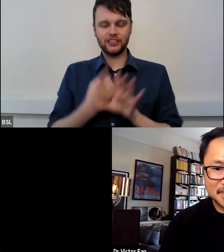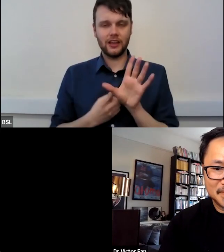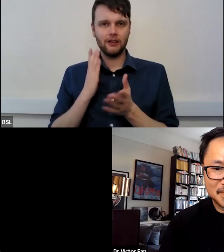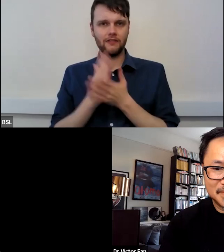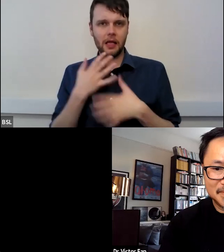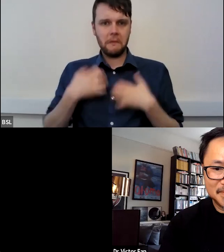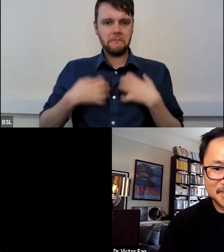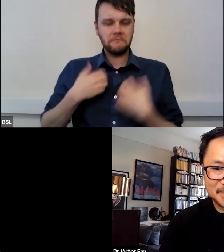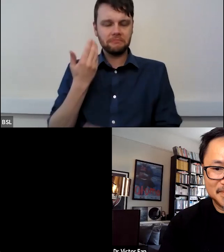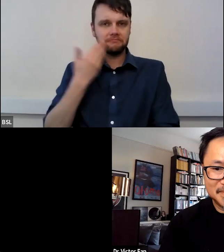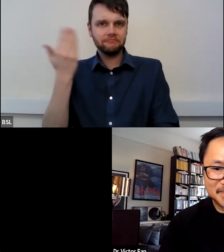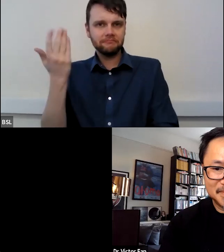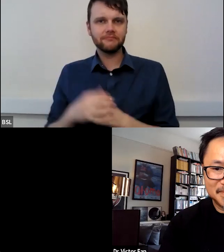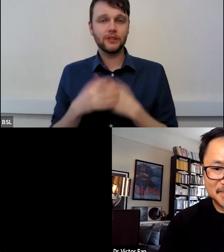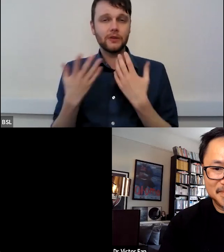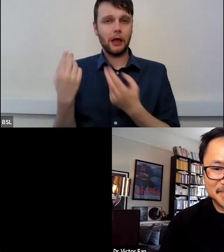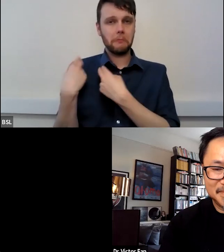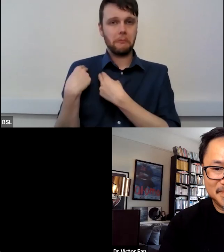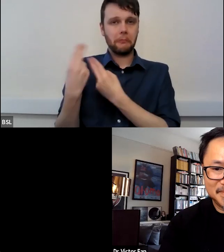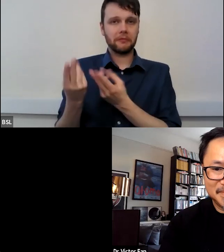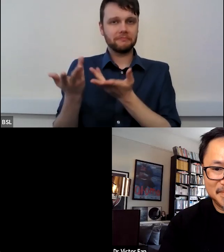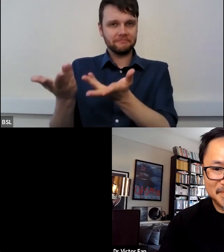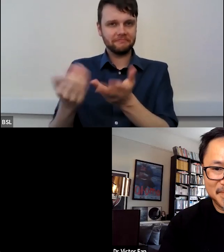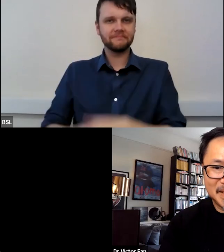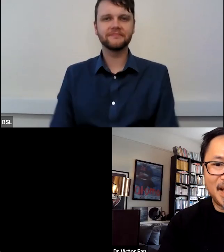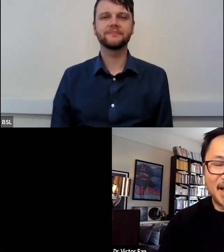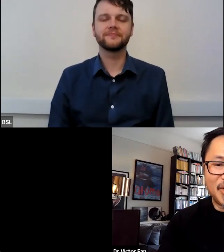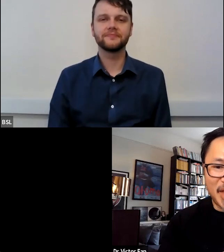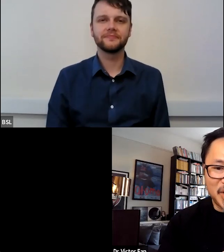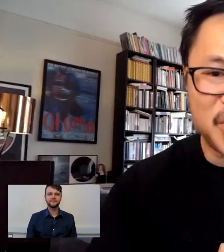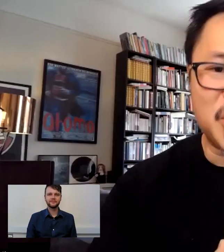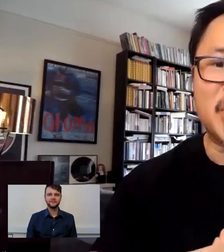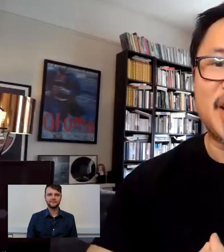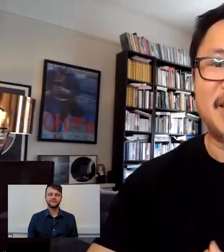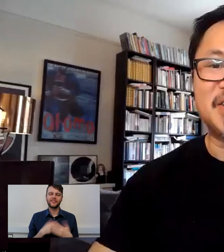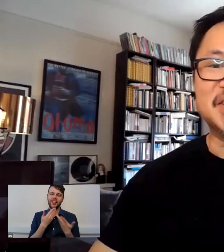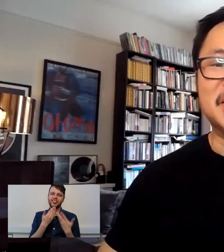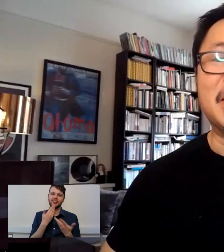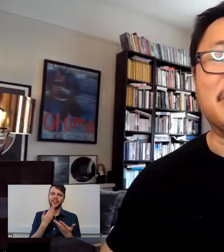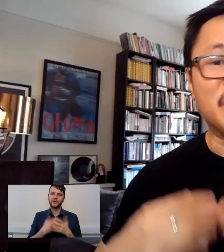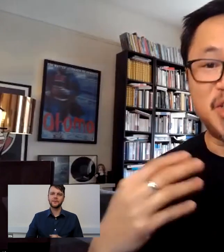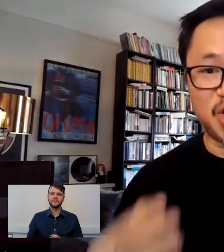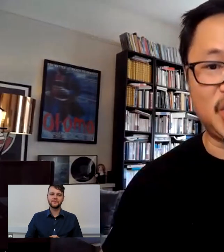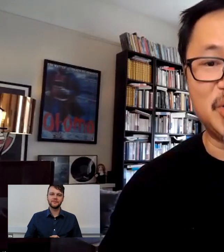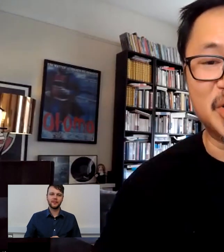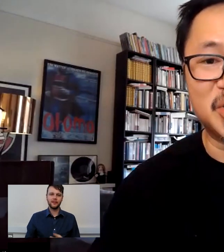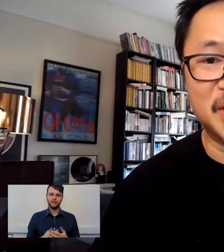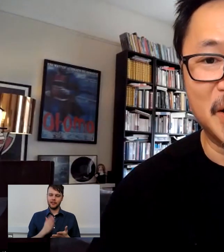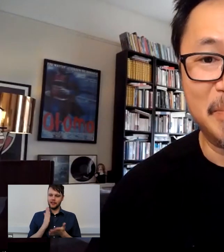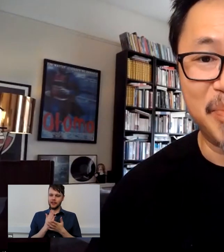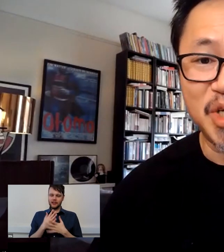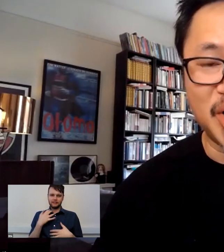to your talk, so I'll just hand over to you right away. Thank you so much, Alison, for this